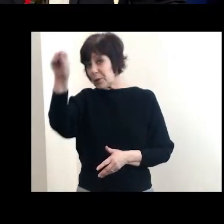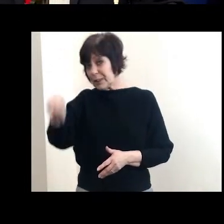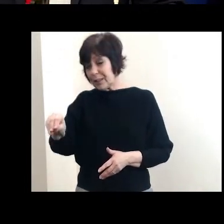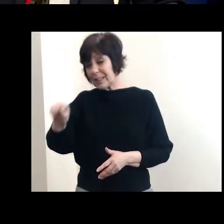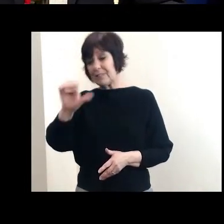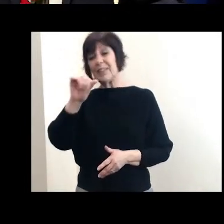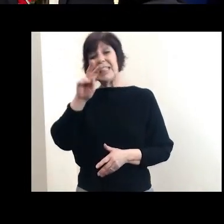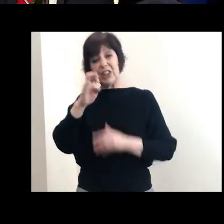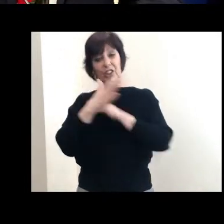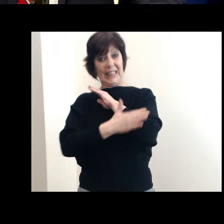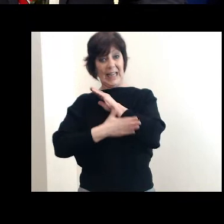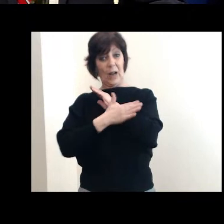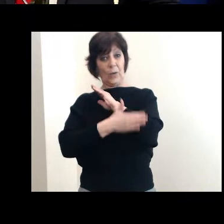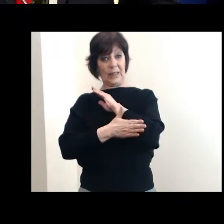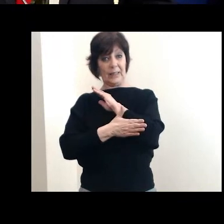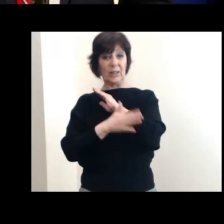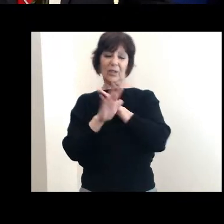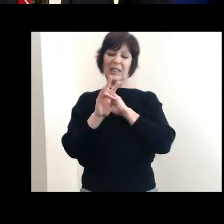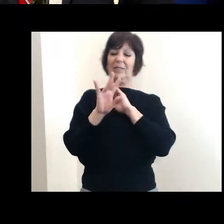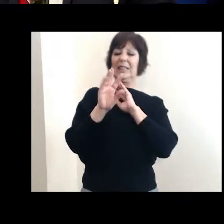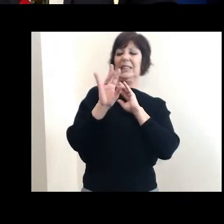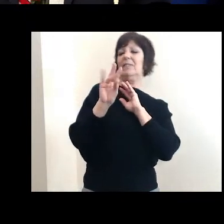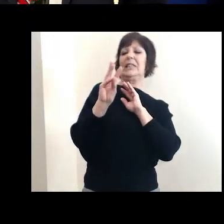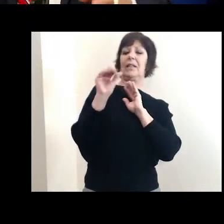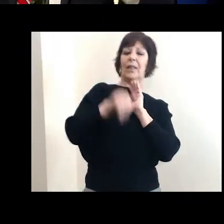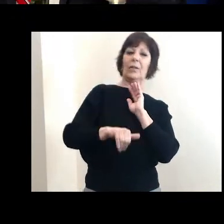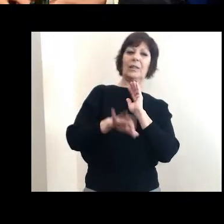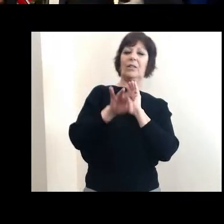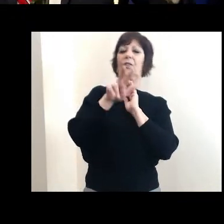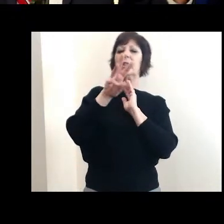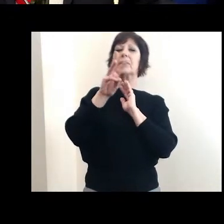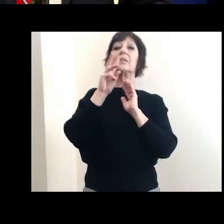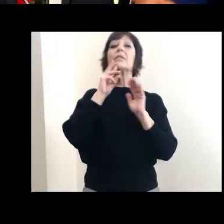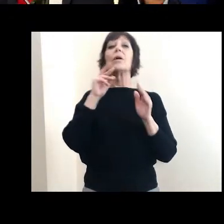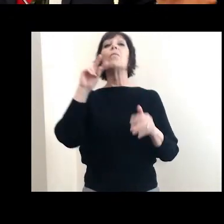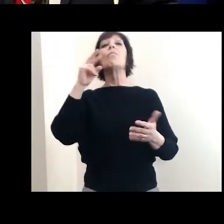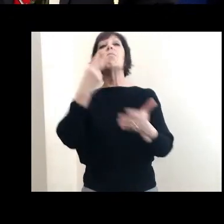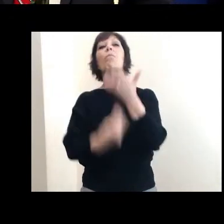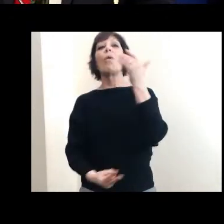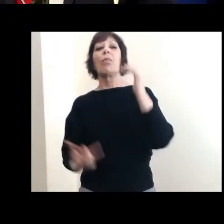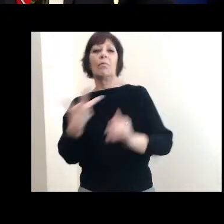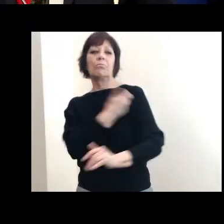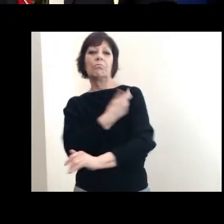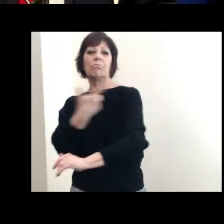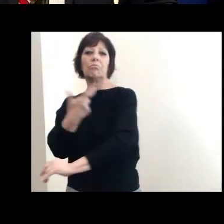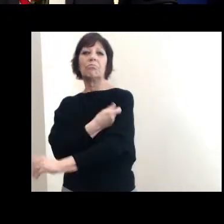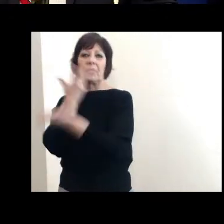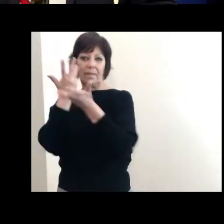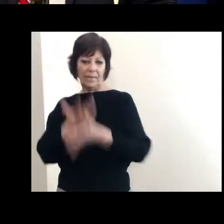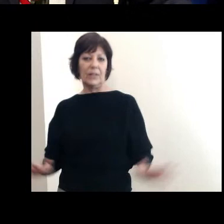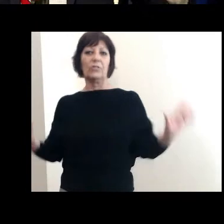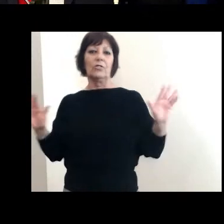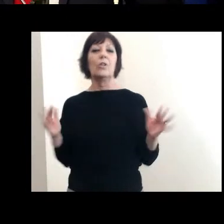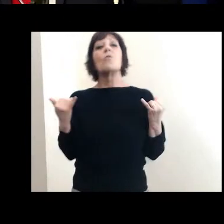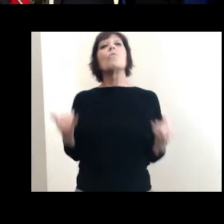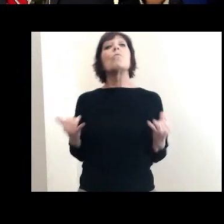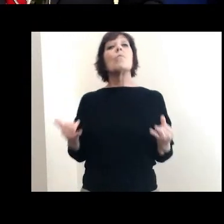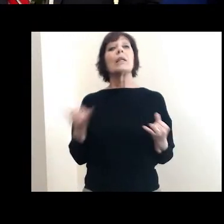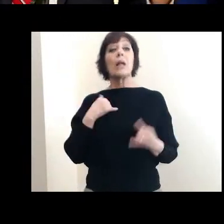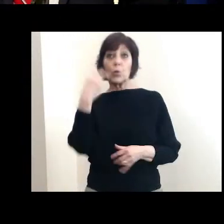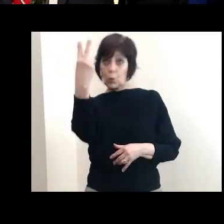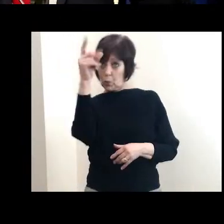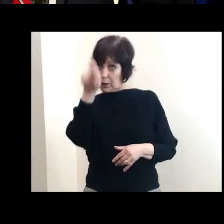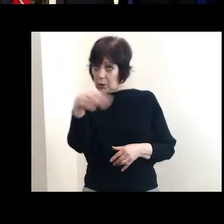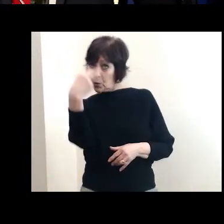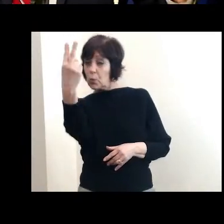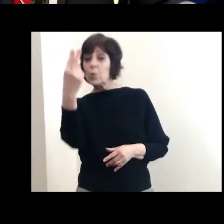County residents, or 76,396, have received the full vaccine doses. Right now it's 2 doses, but